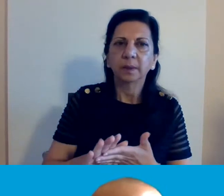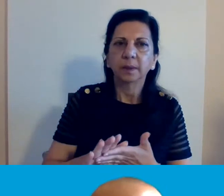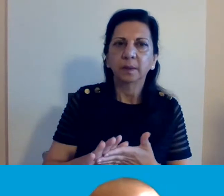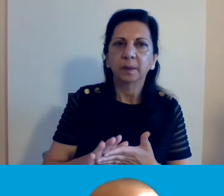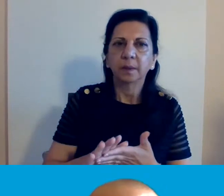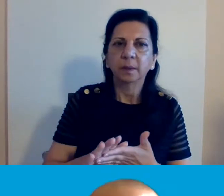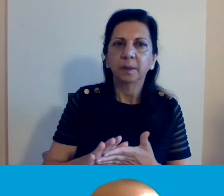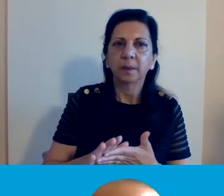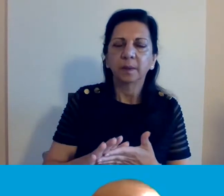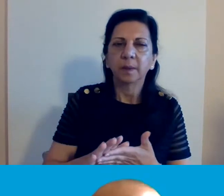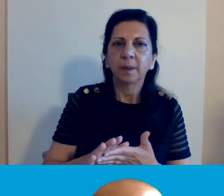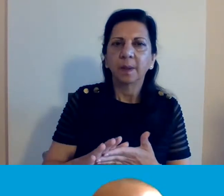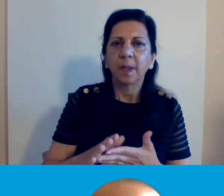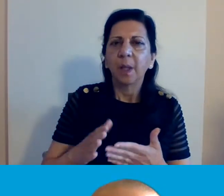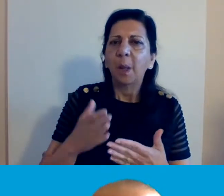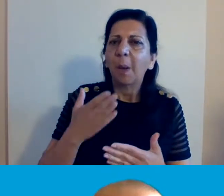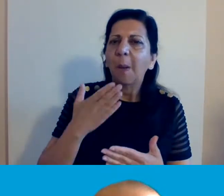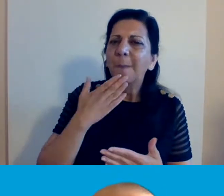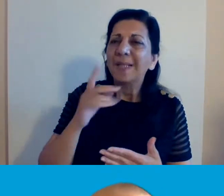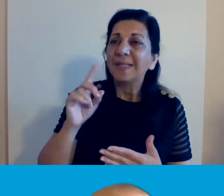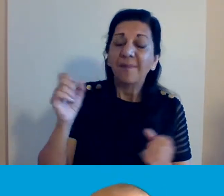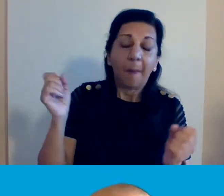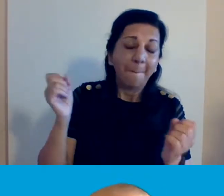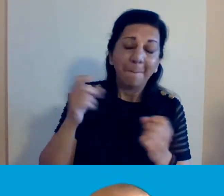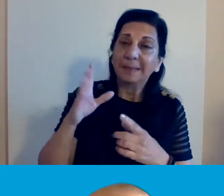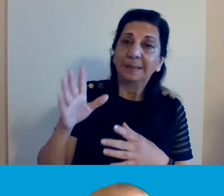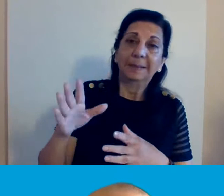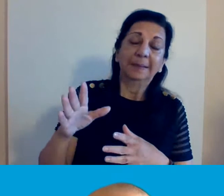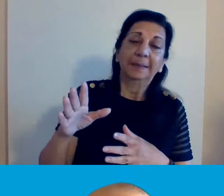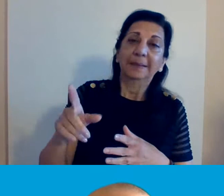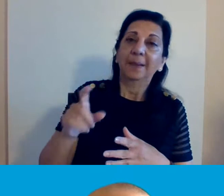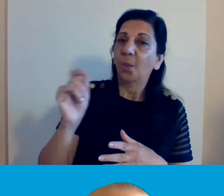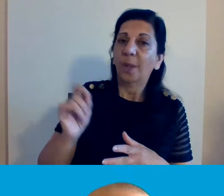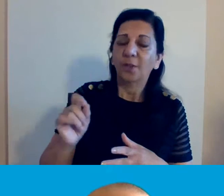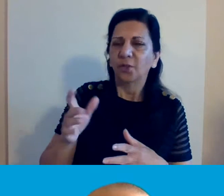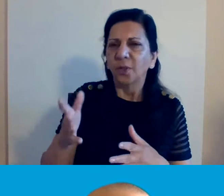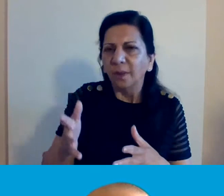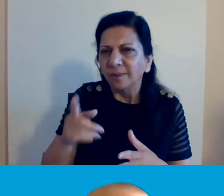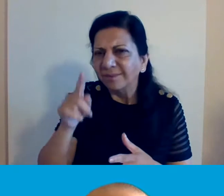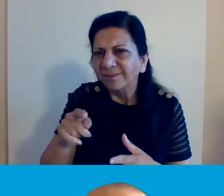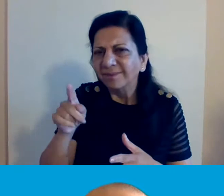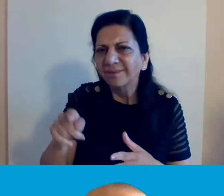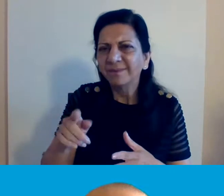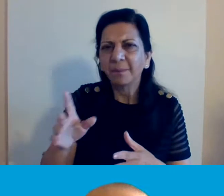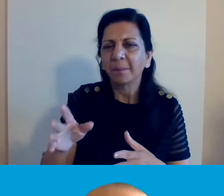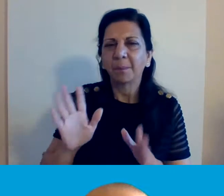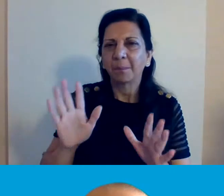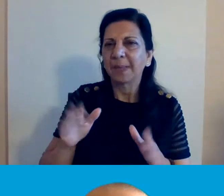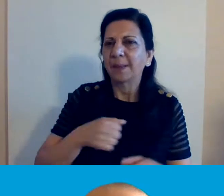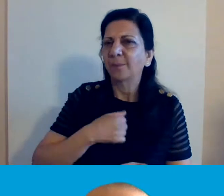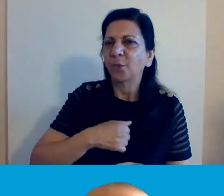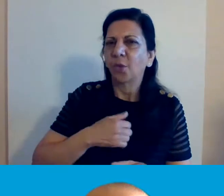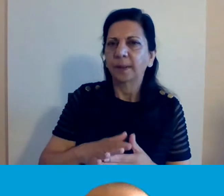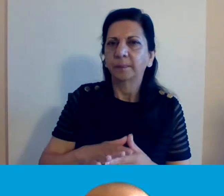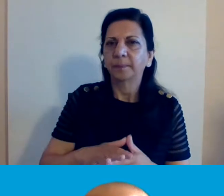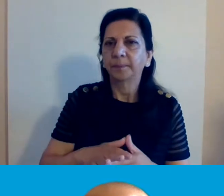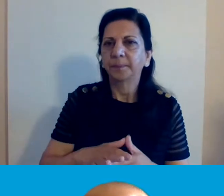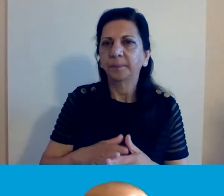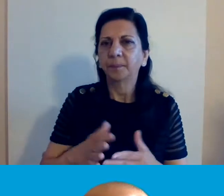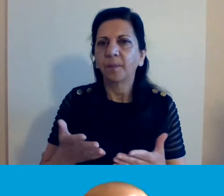if I miss a question, because it is quite a challenge getting all these questions and not missing any out. Flu jabs,